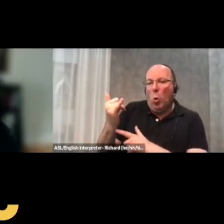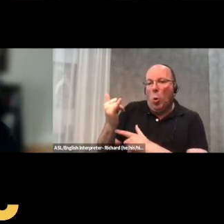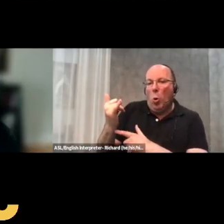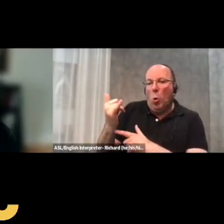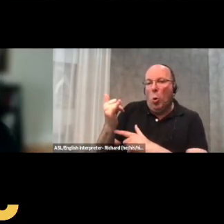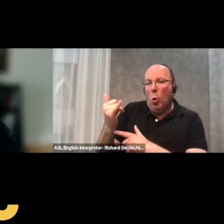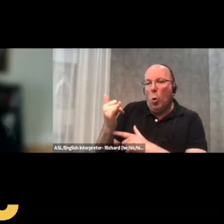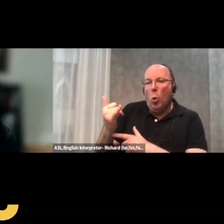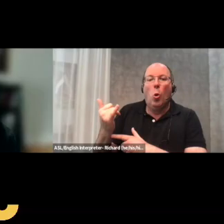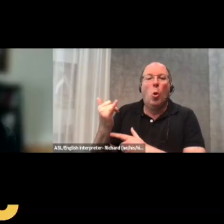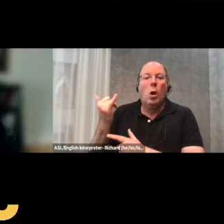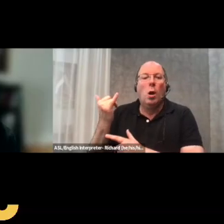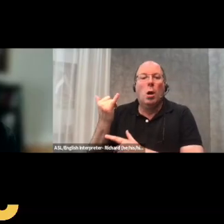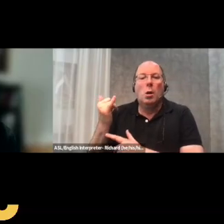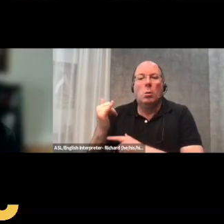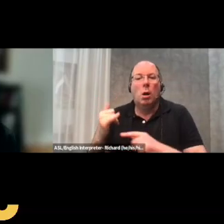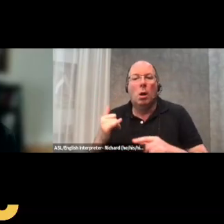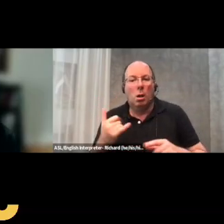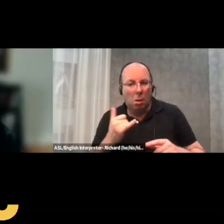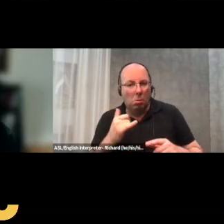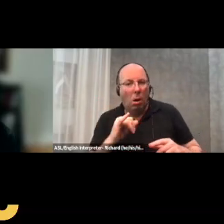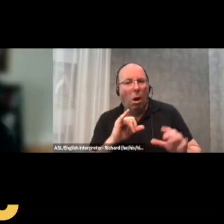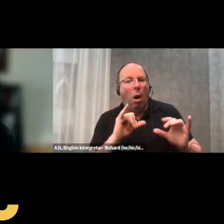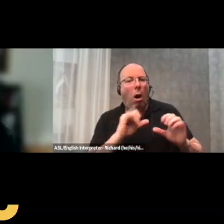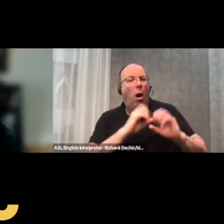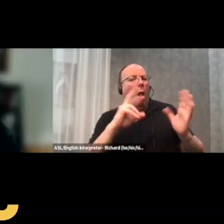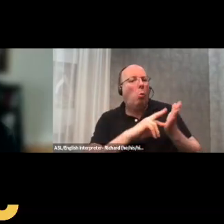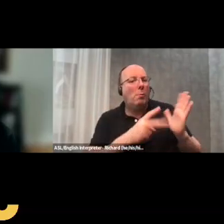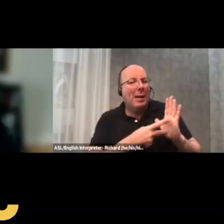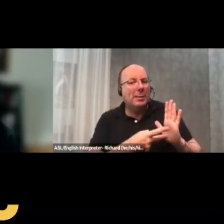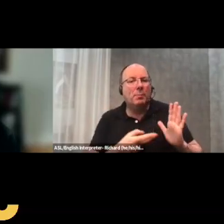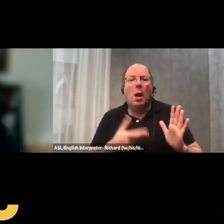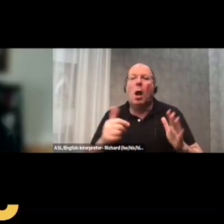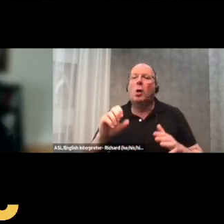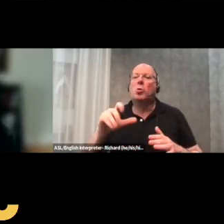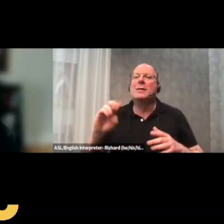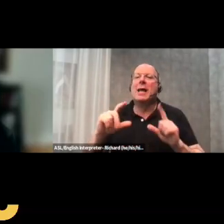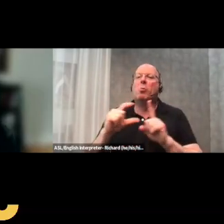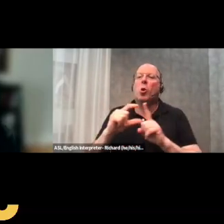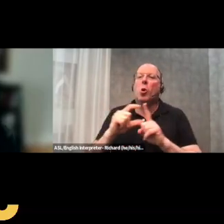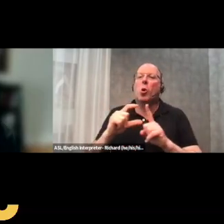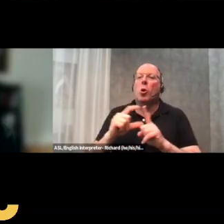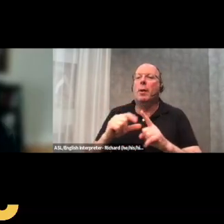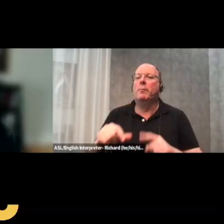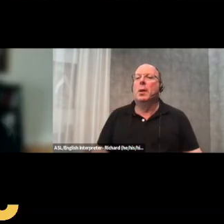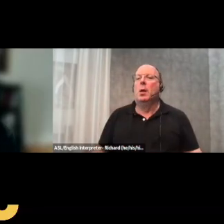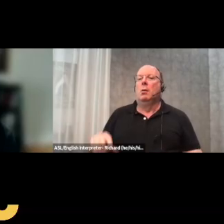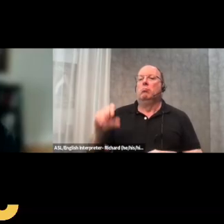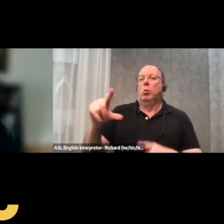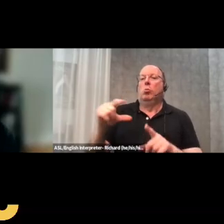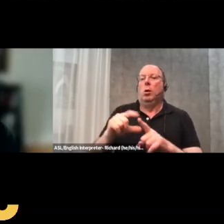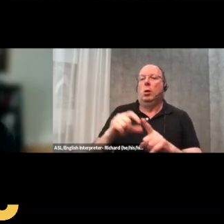are interacting with knows what it means to you. You can also have safe words that are just a word that means stop